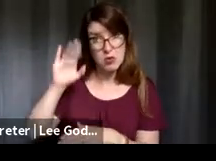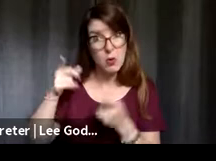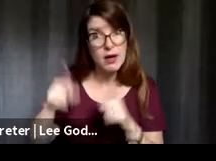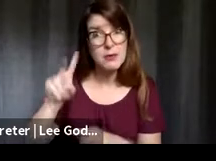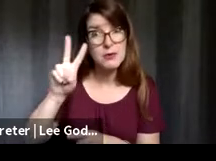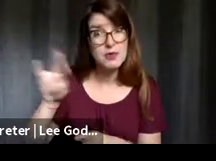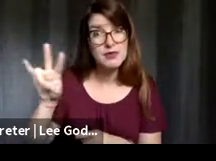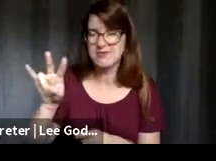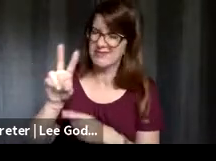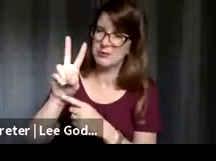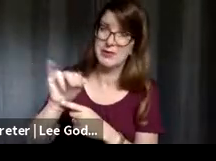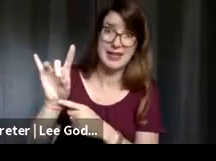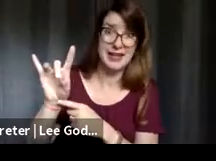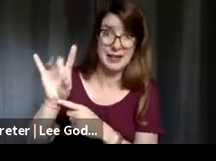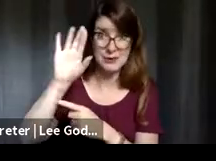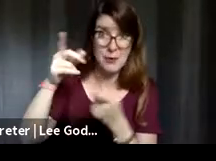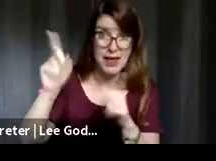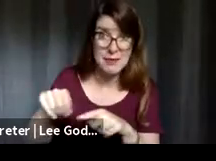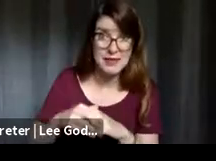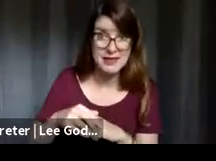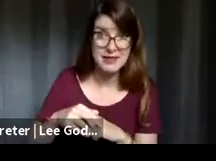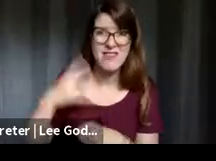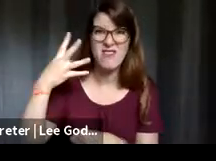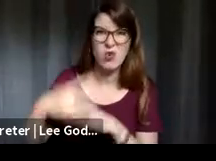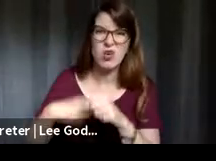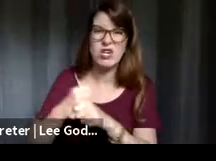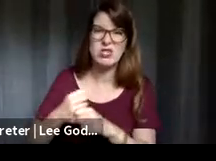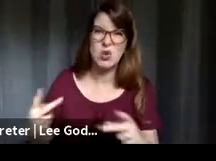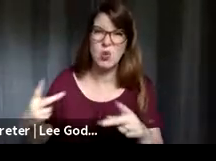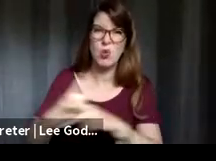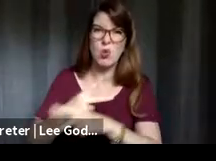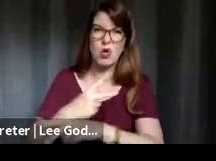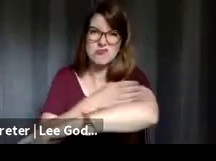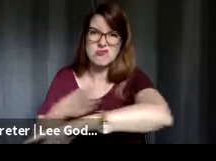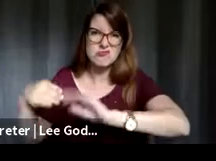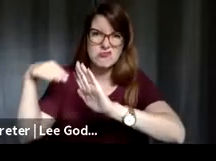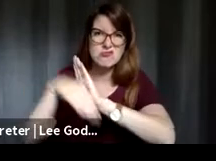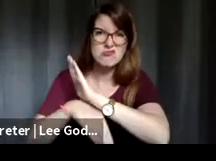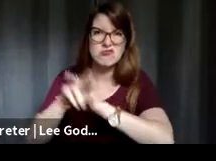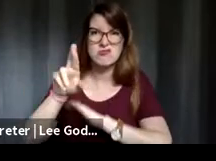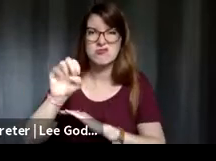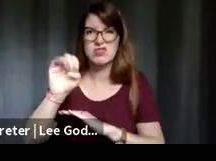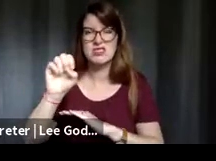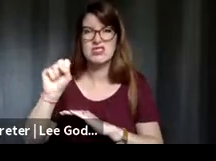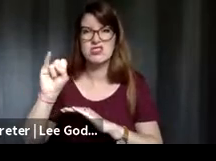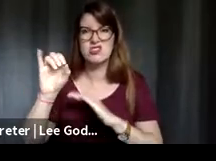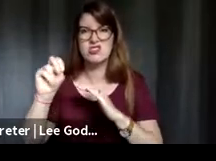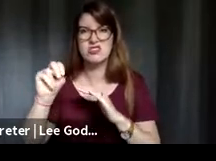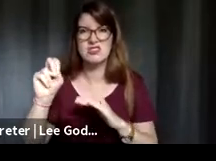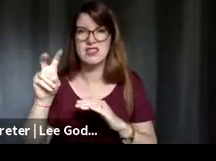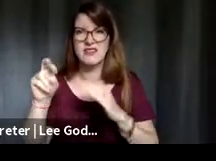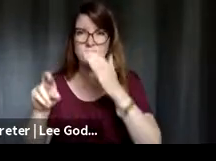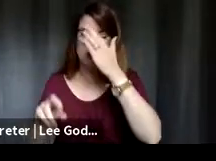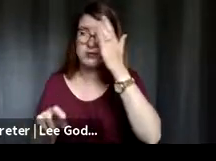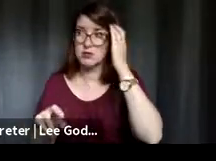happened in 2008? 4 years of the worst recession ever. So it's not like it doesn't test us